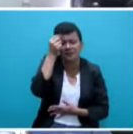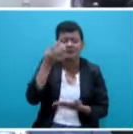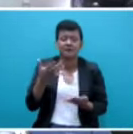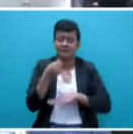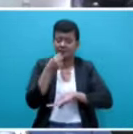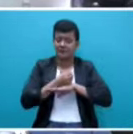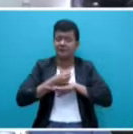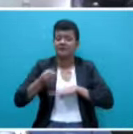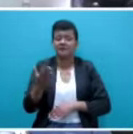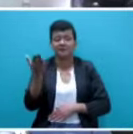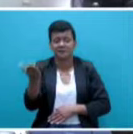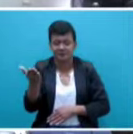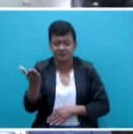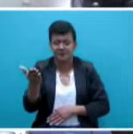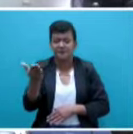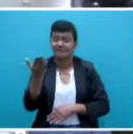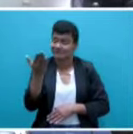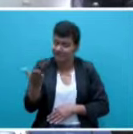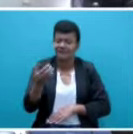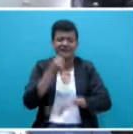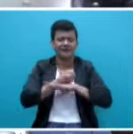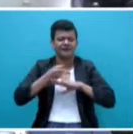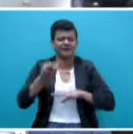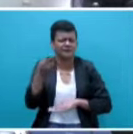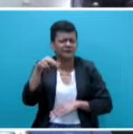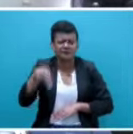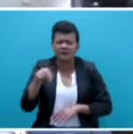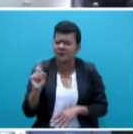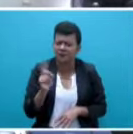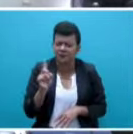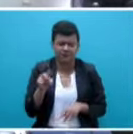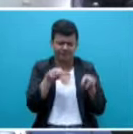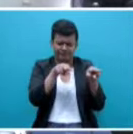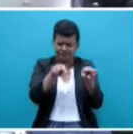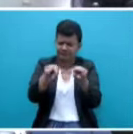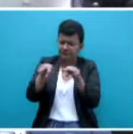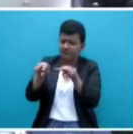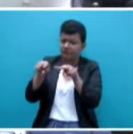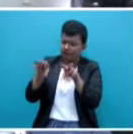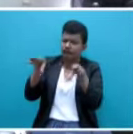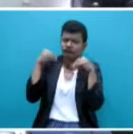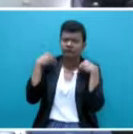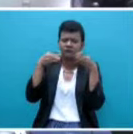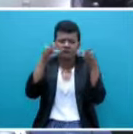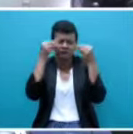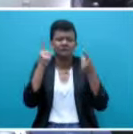implement, and that is why we have to be away from the House following up